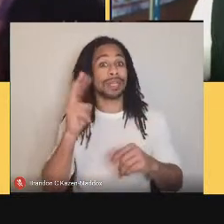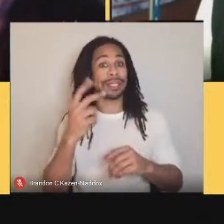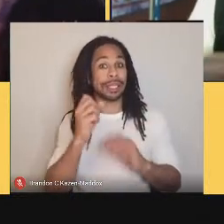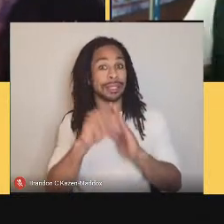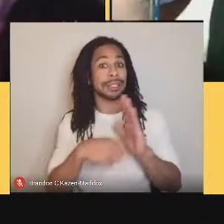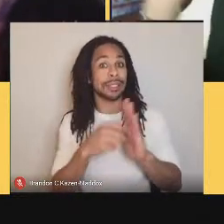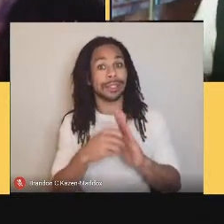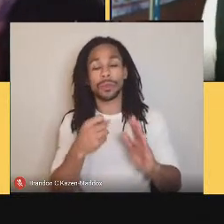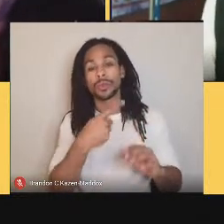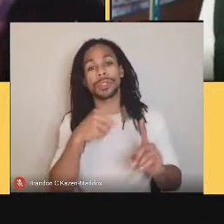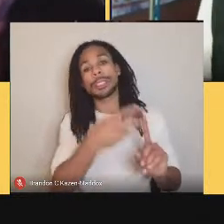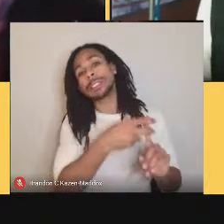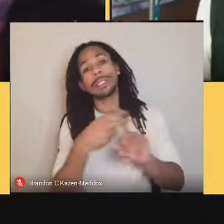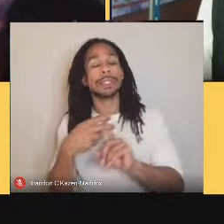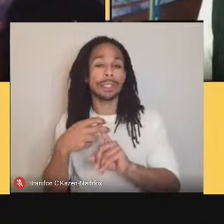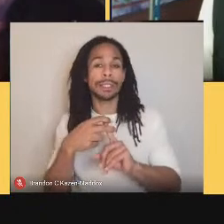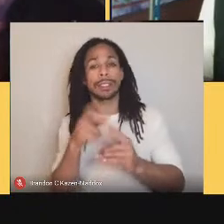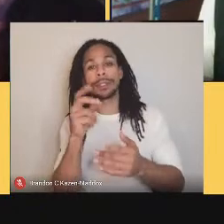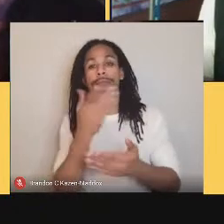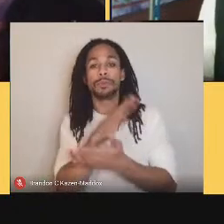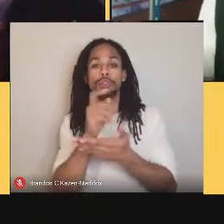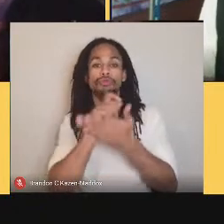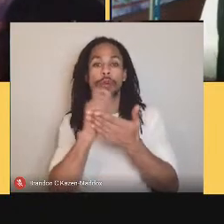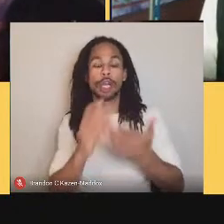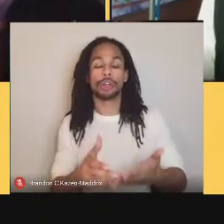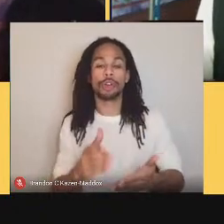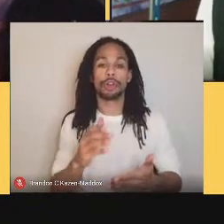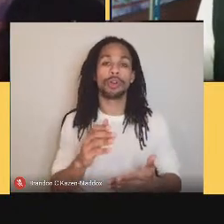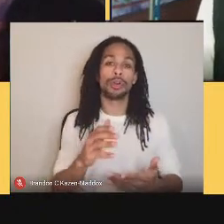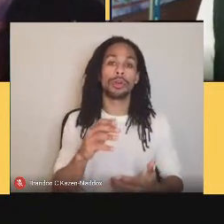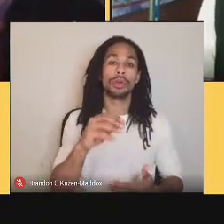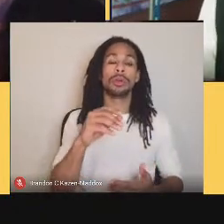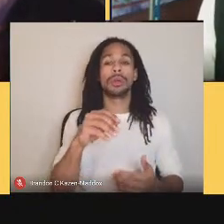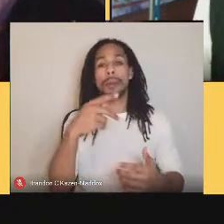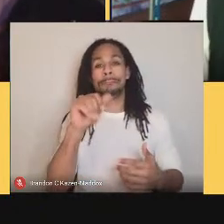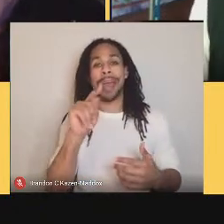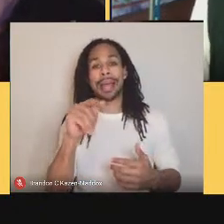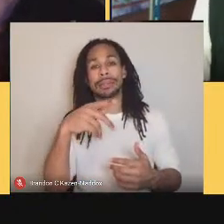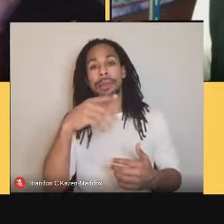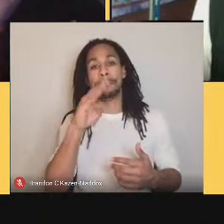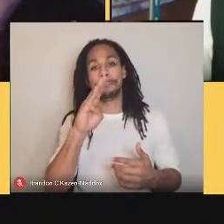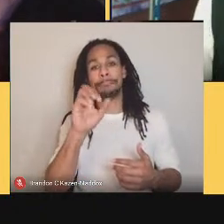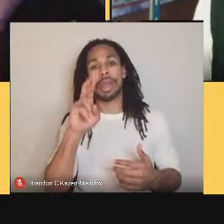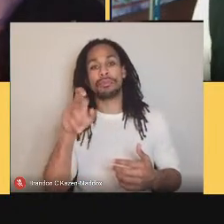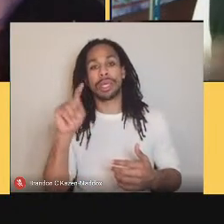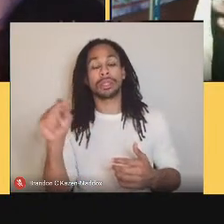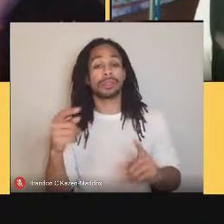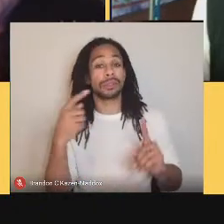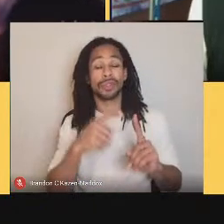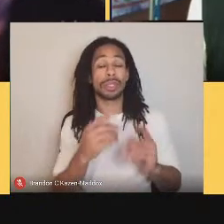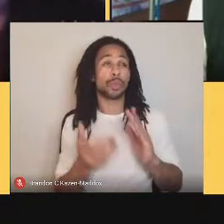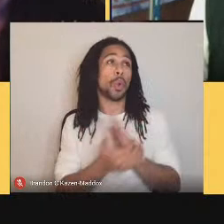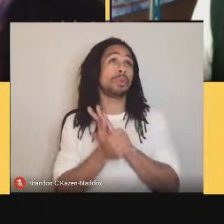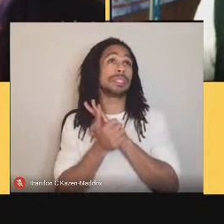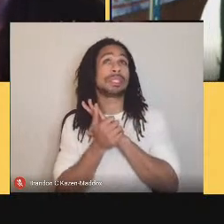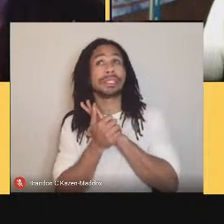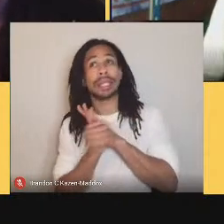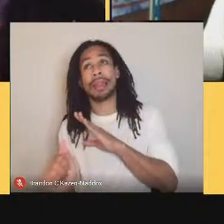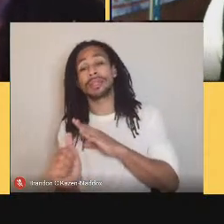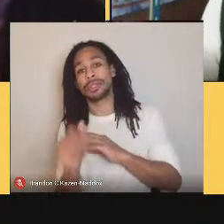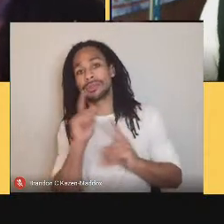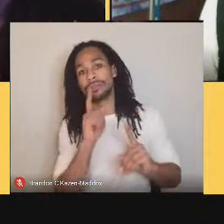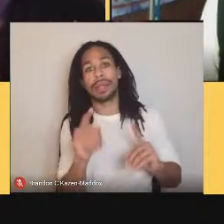was just, I mean, the talent that she possesses in her body is sinful. It's incredible. She's absolutely